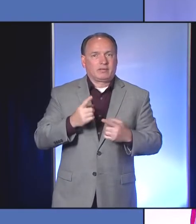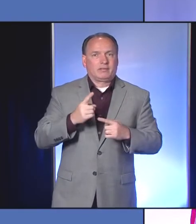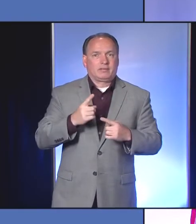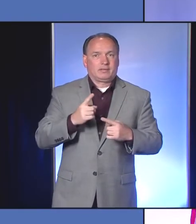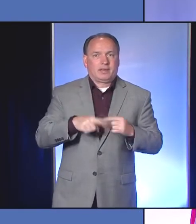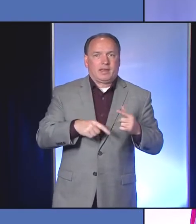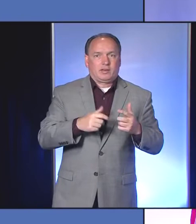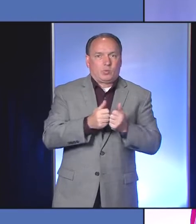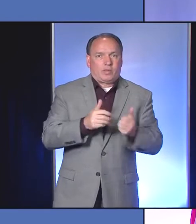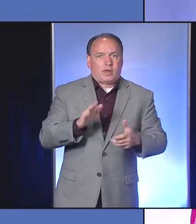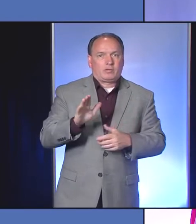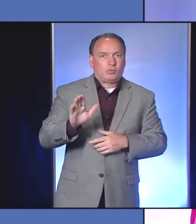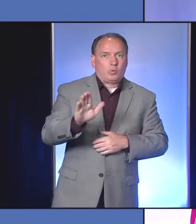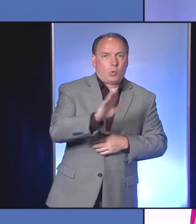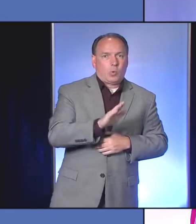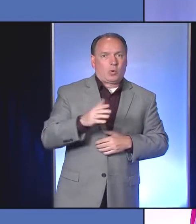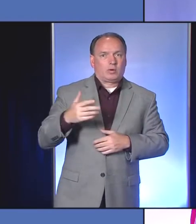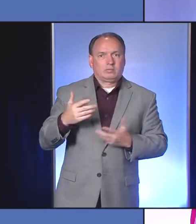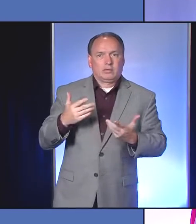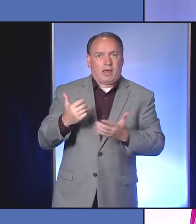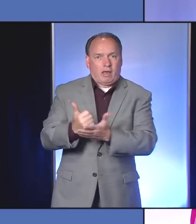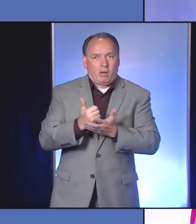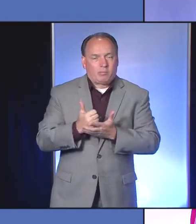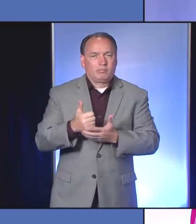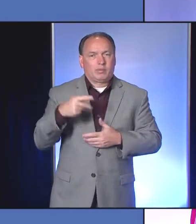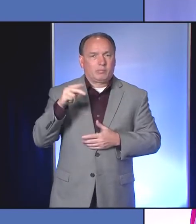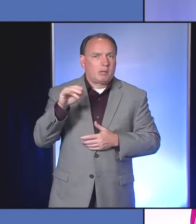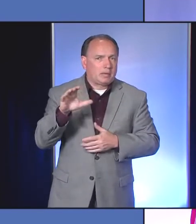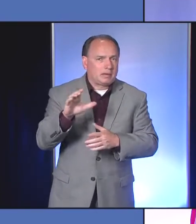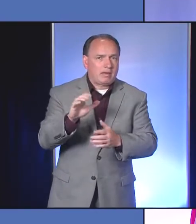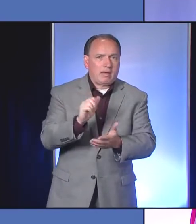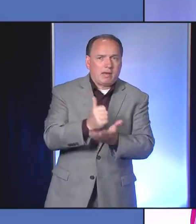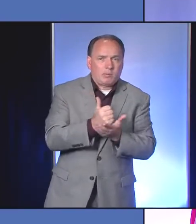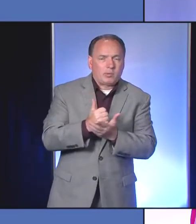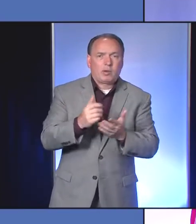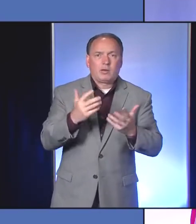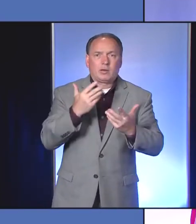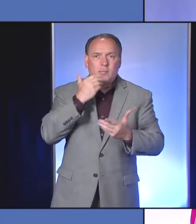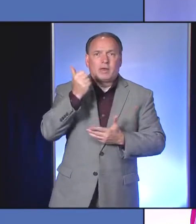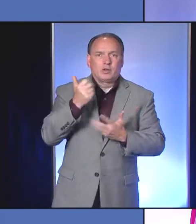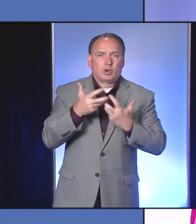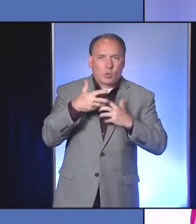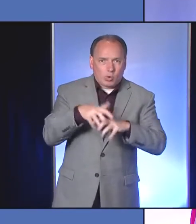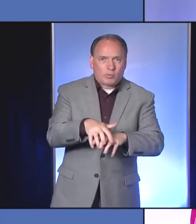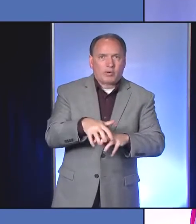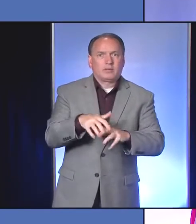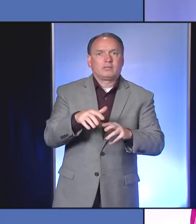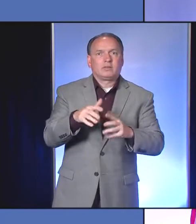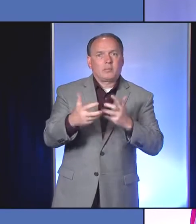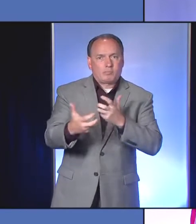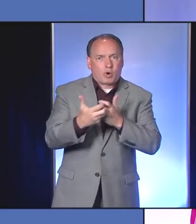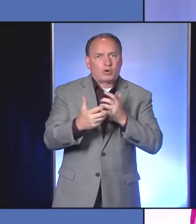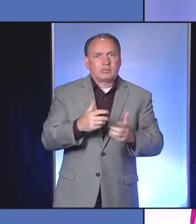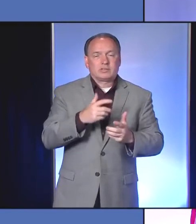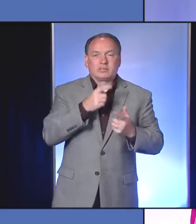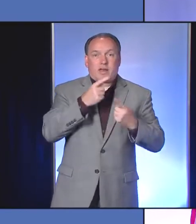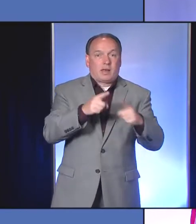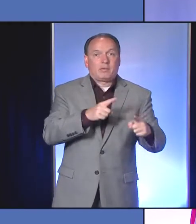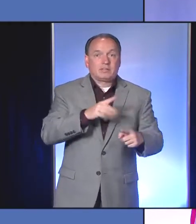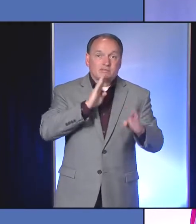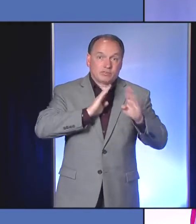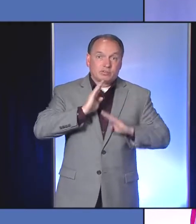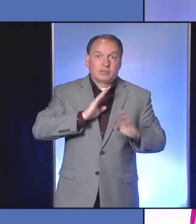without the public, and we need the public to be better cooperators in this and to be our partners, and it just hasn't happened, and it's